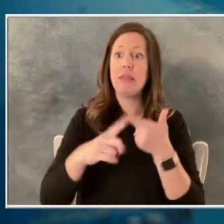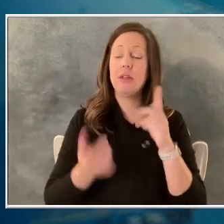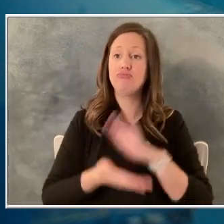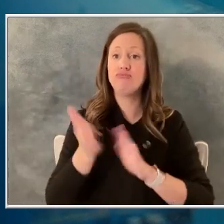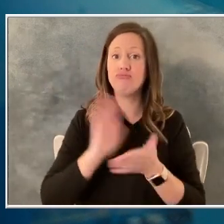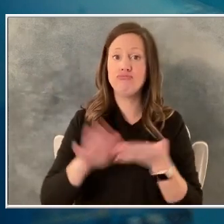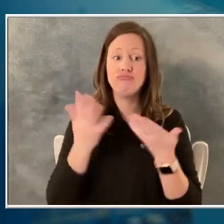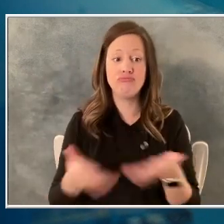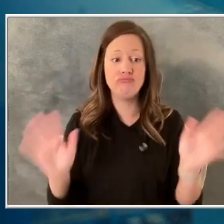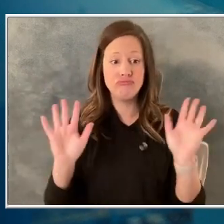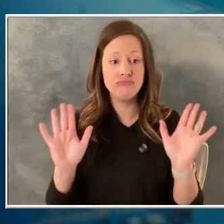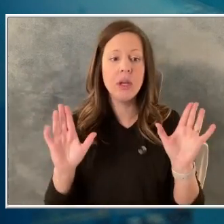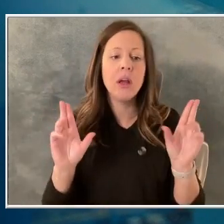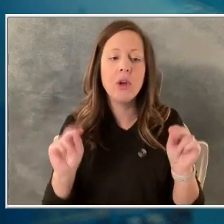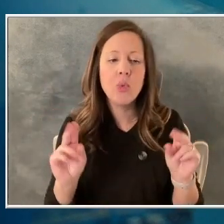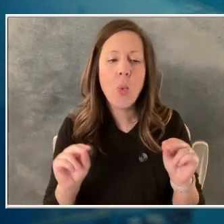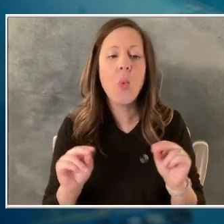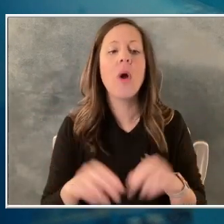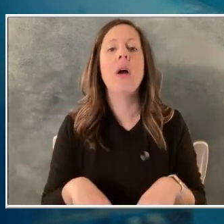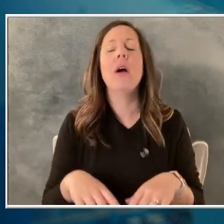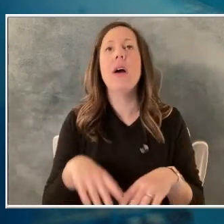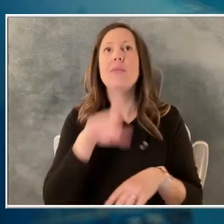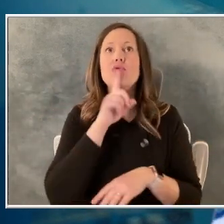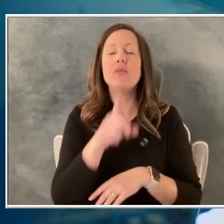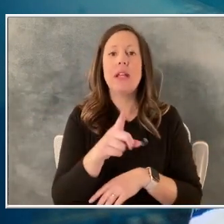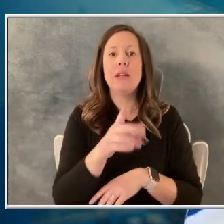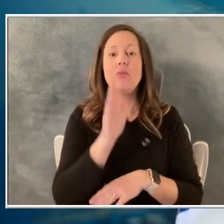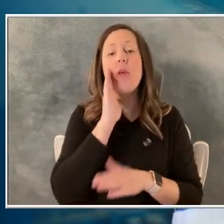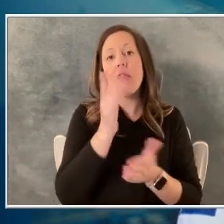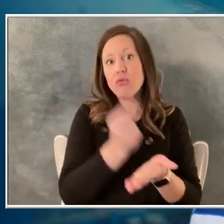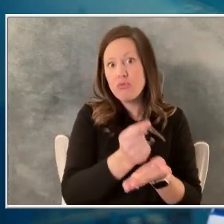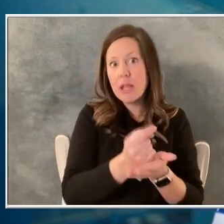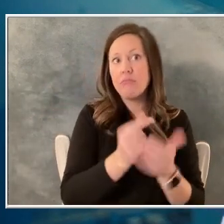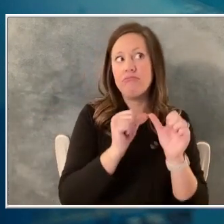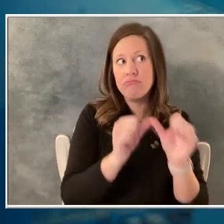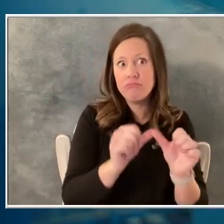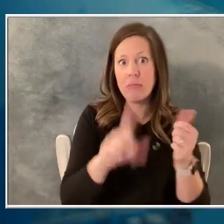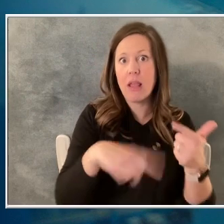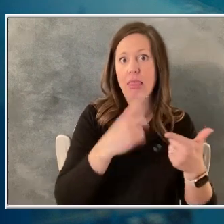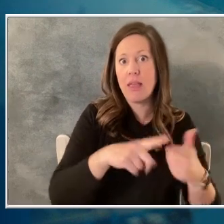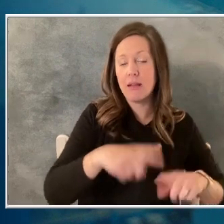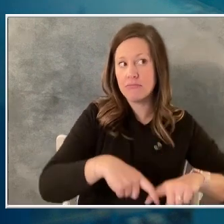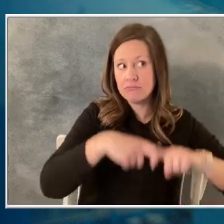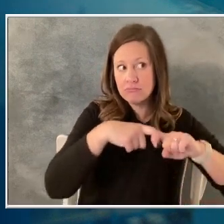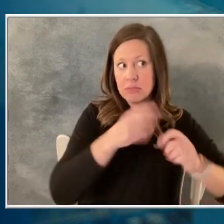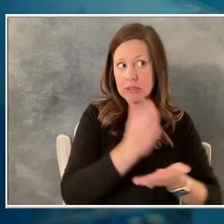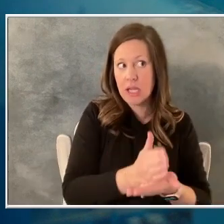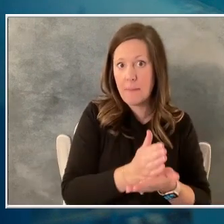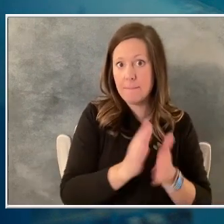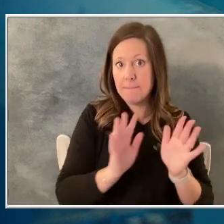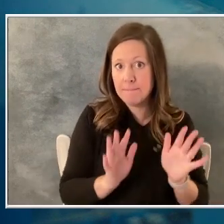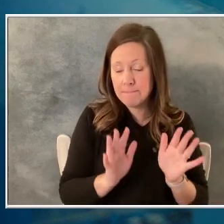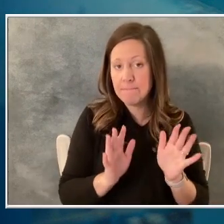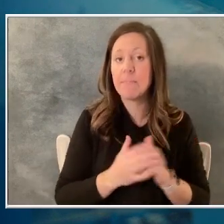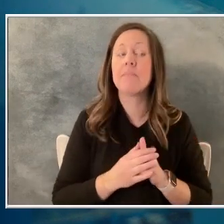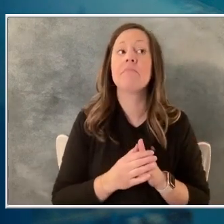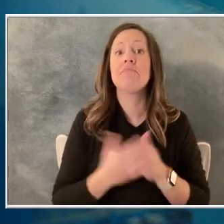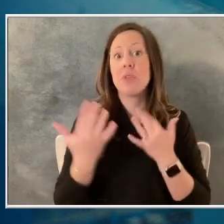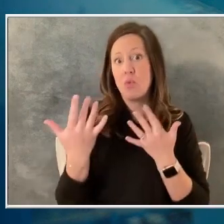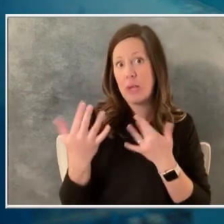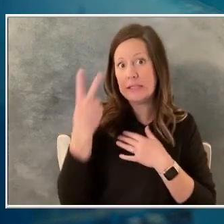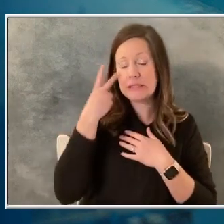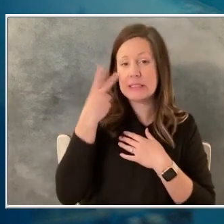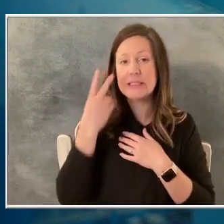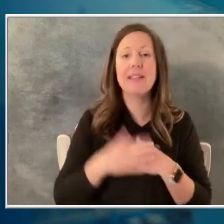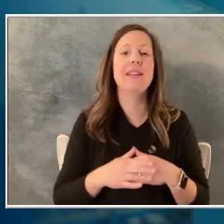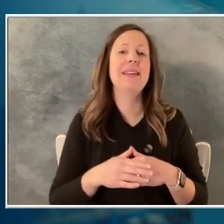intent, we will stop the treatment at some point and then be done with it. In Tyson's case, he probably will get about 2